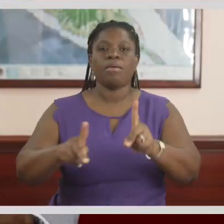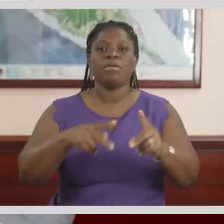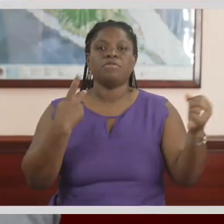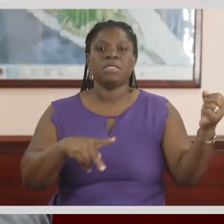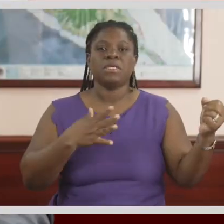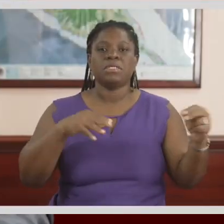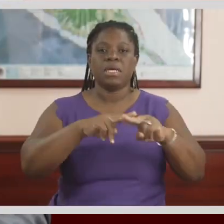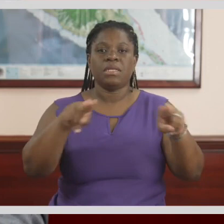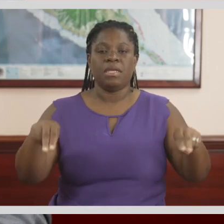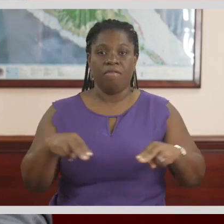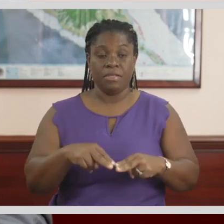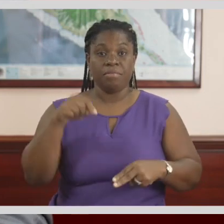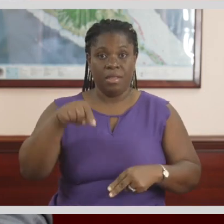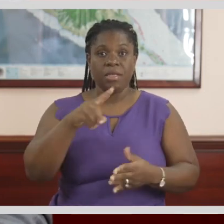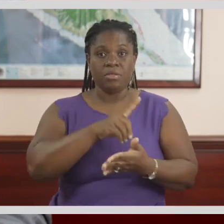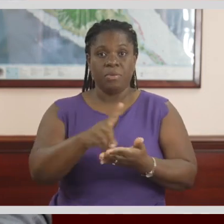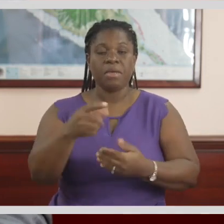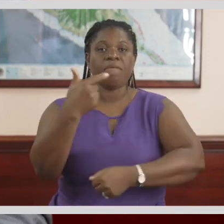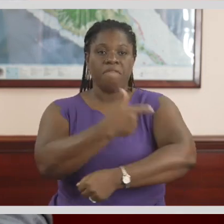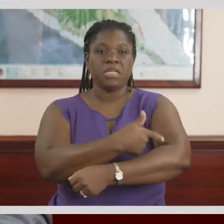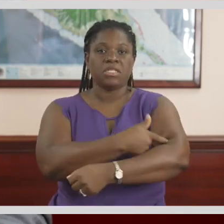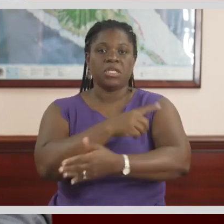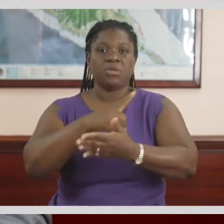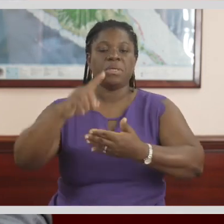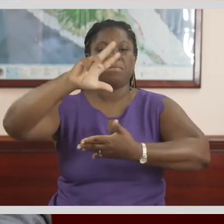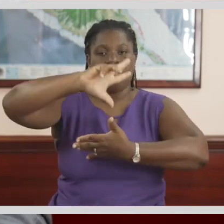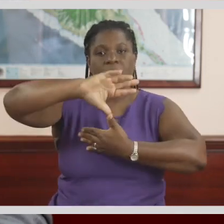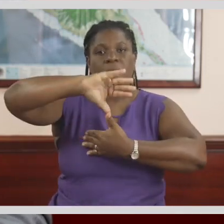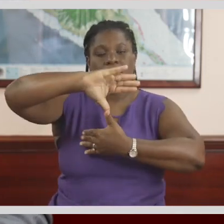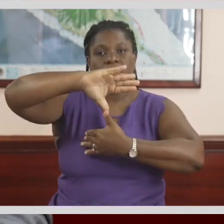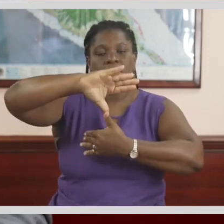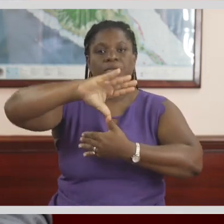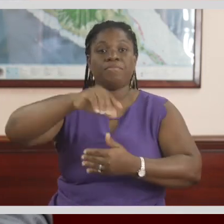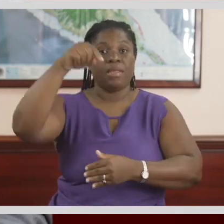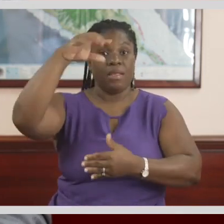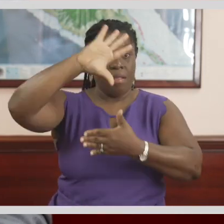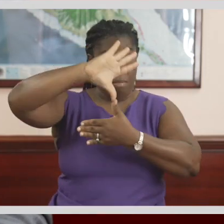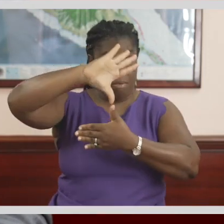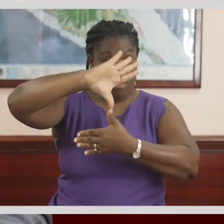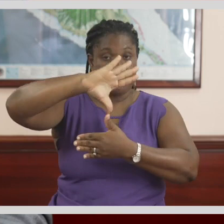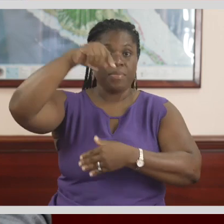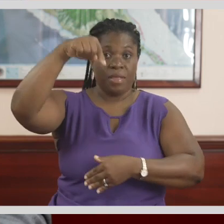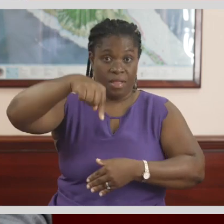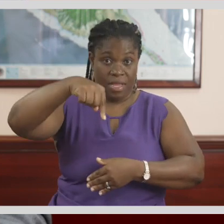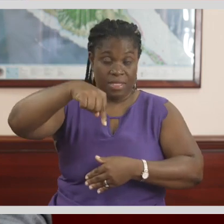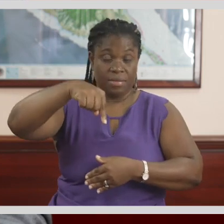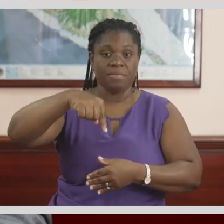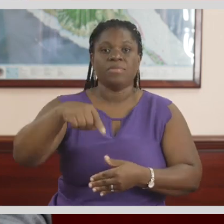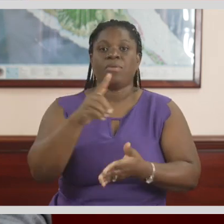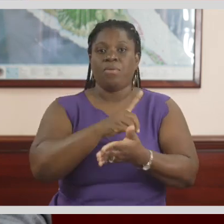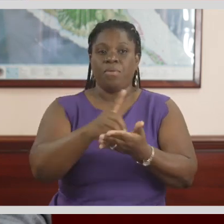Fellow citizens and residents, this week is Vaccination Week in the Americas. This is a regional health awareness